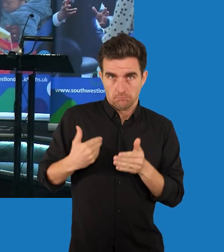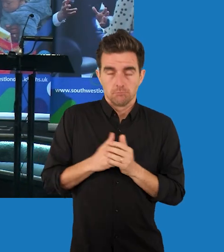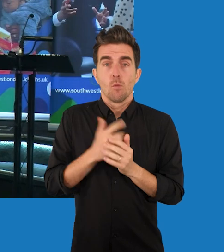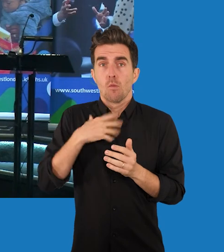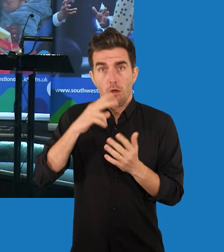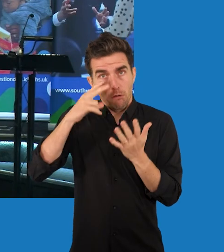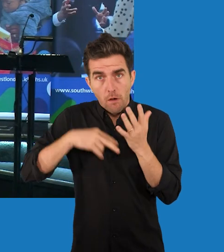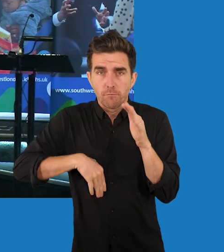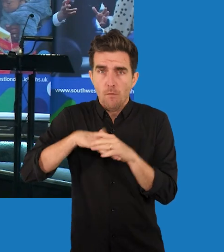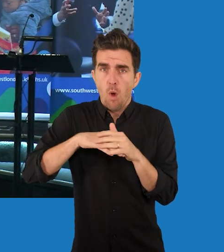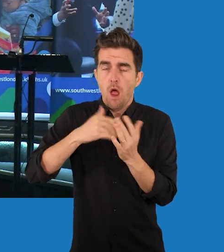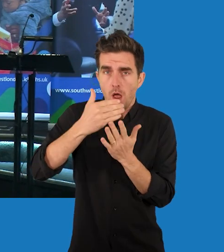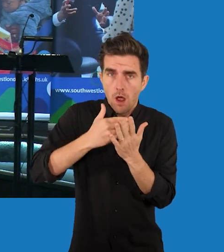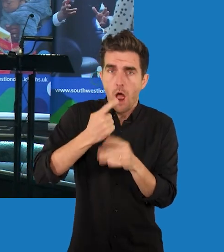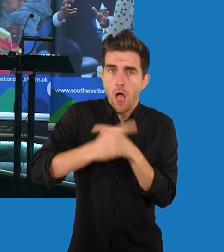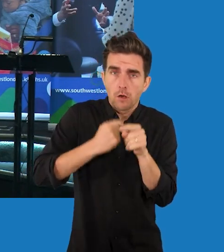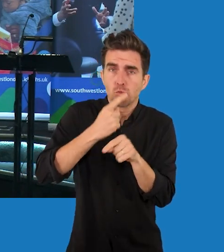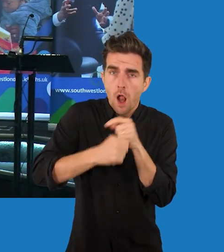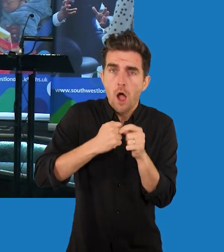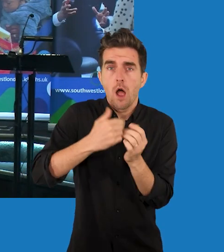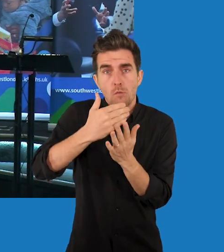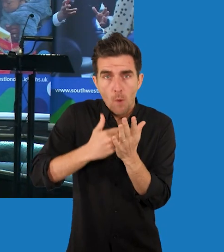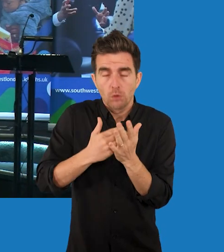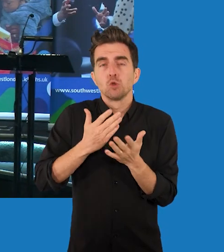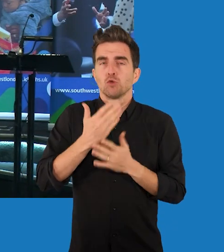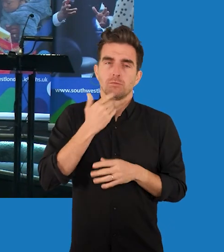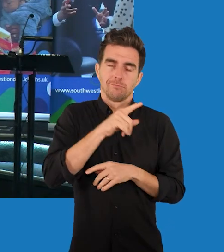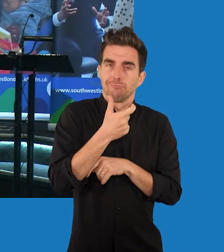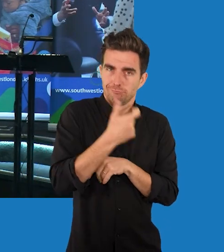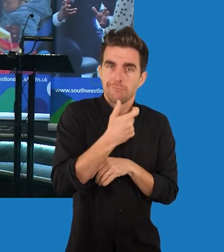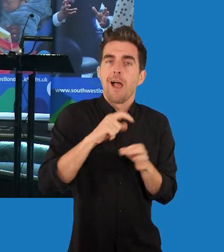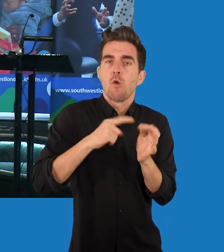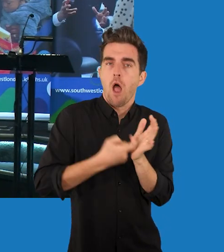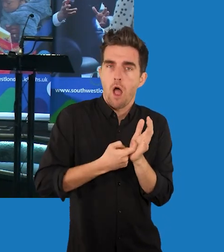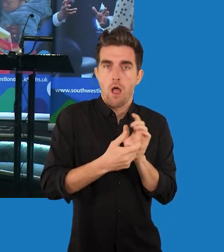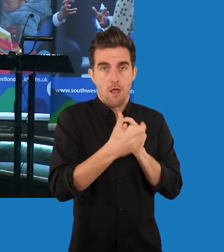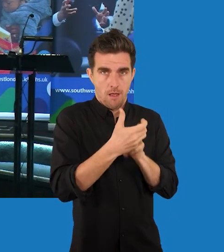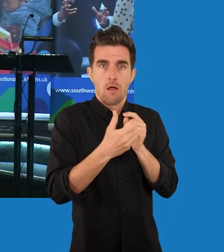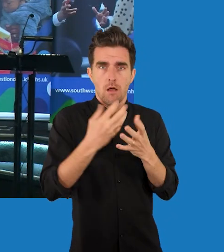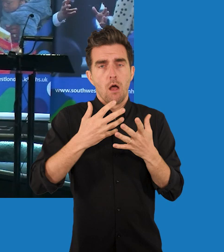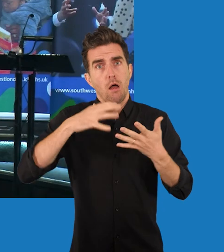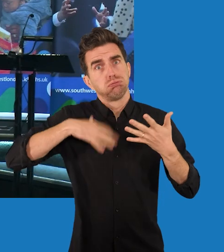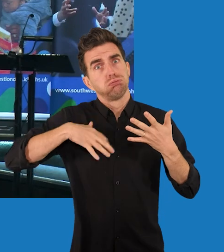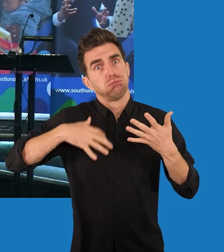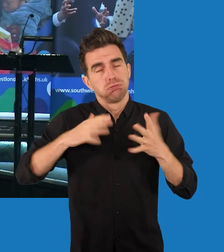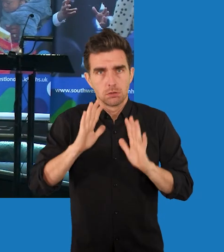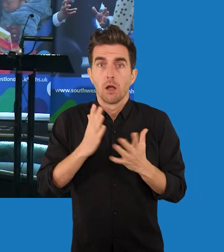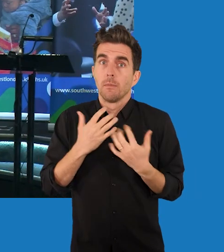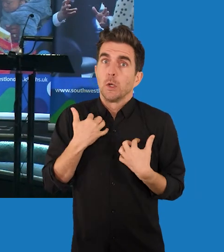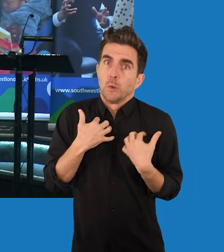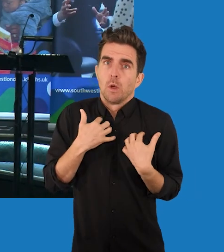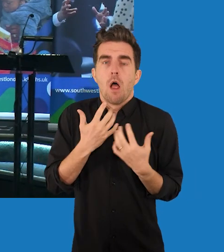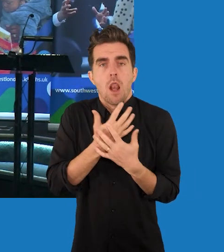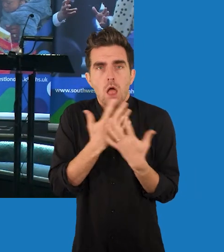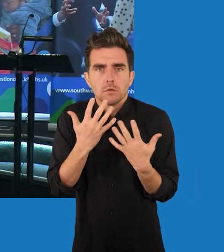our full annual report by following this QR code. And it's a gripping read. Really is. Actually,